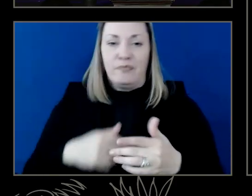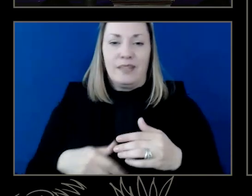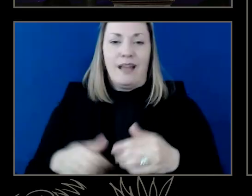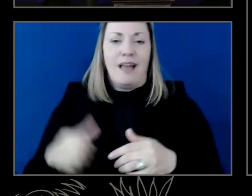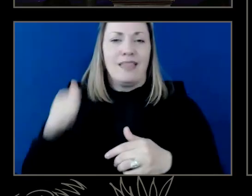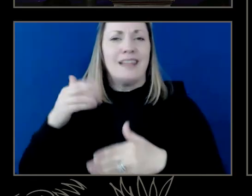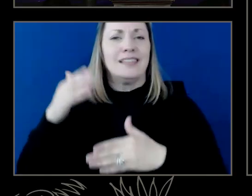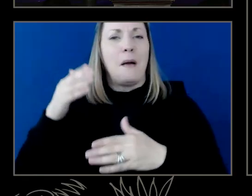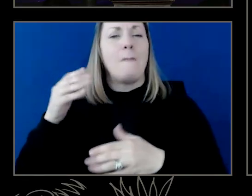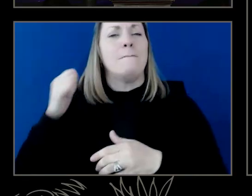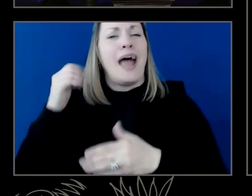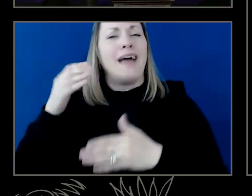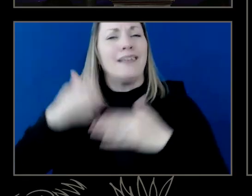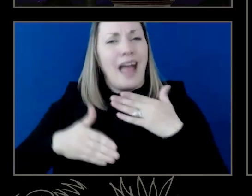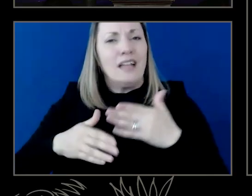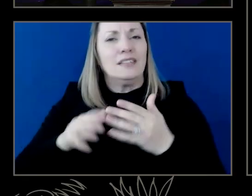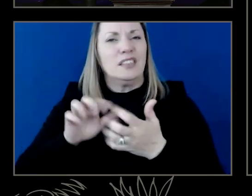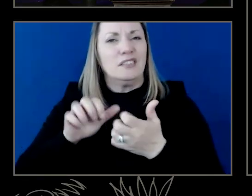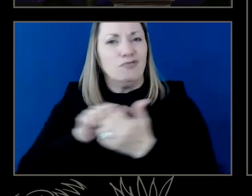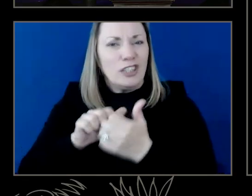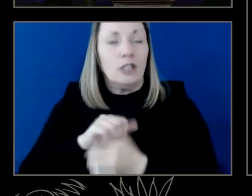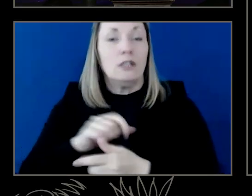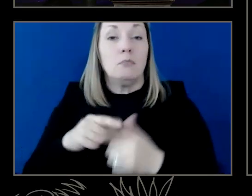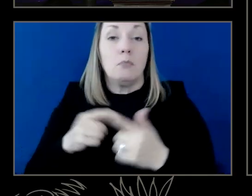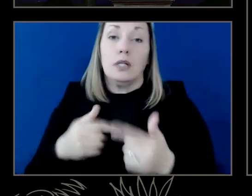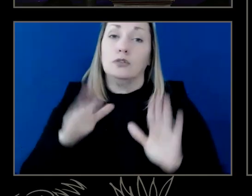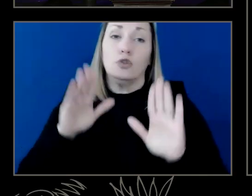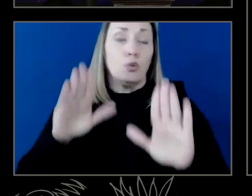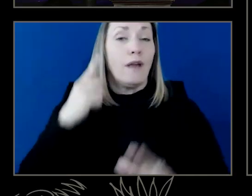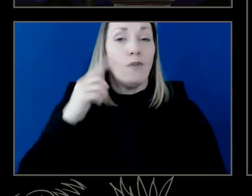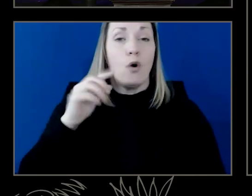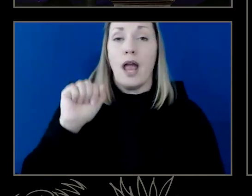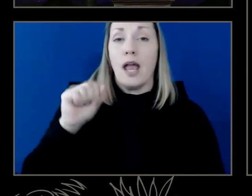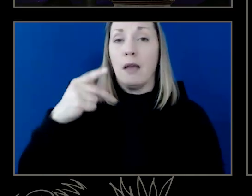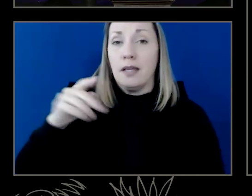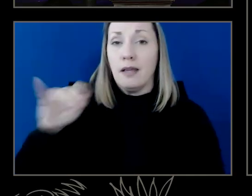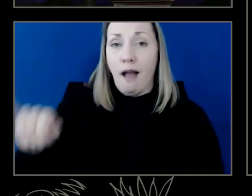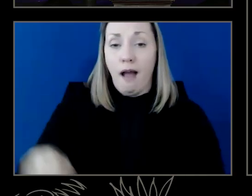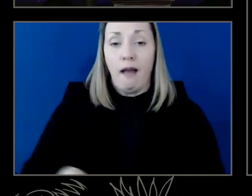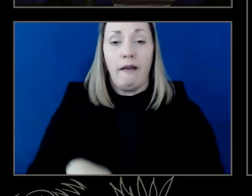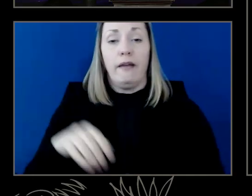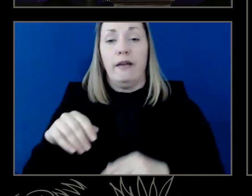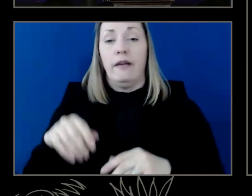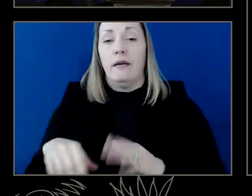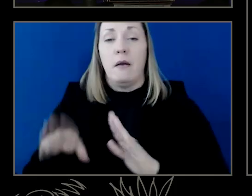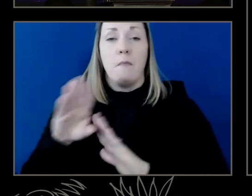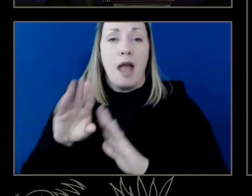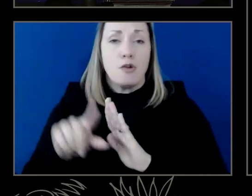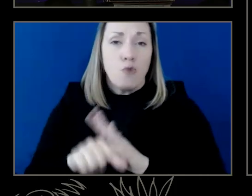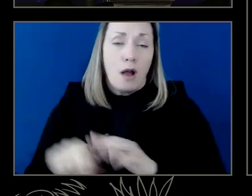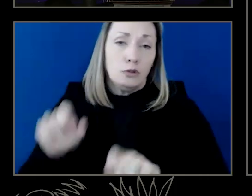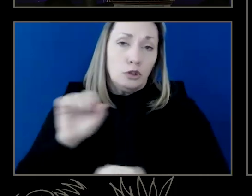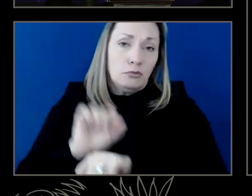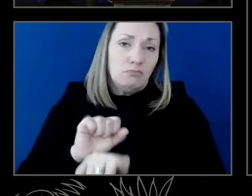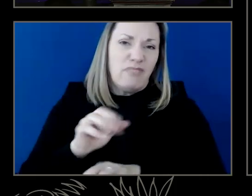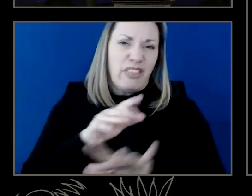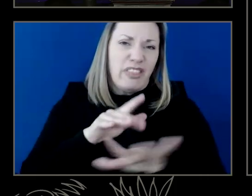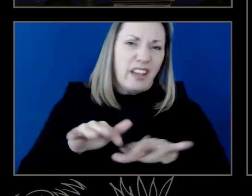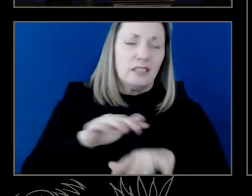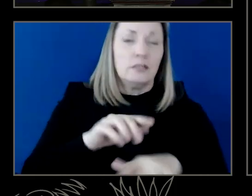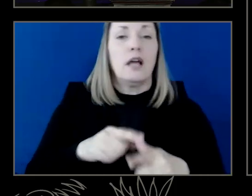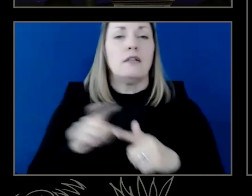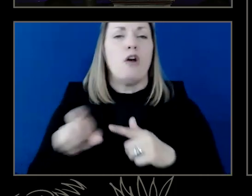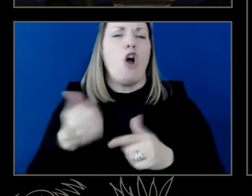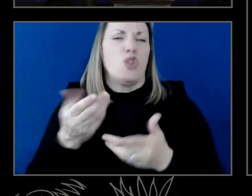on the product itself. It's great for APIs, background jobs, file processing, and other